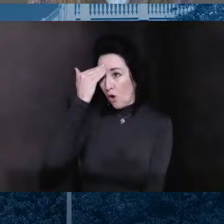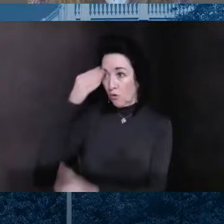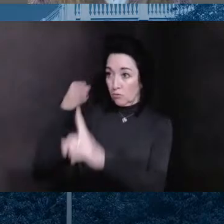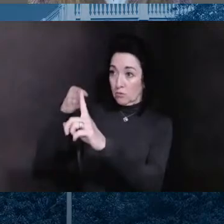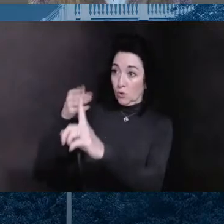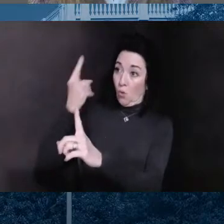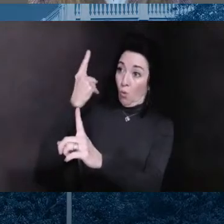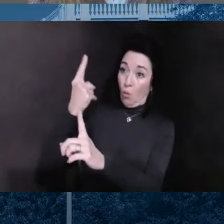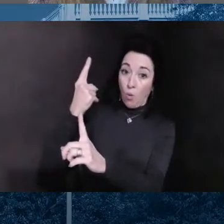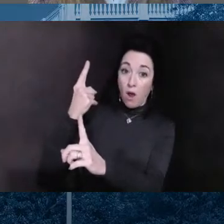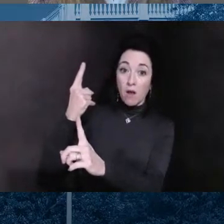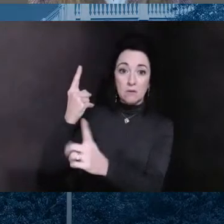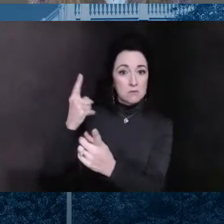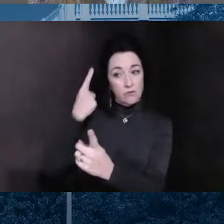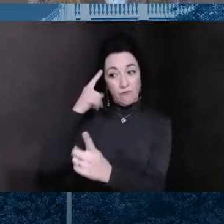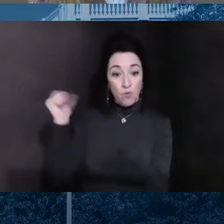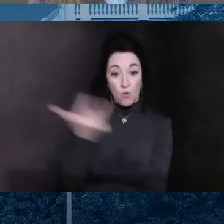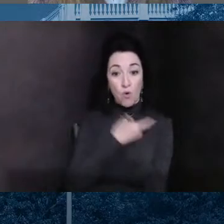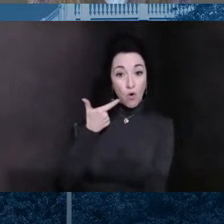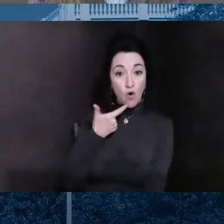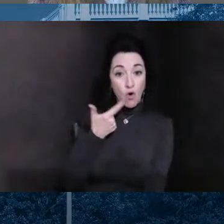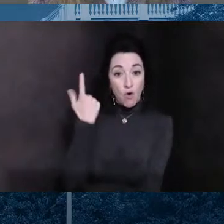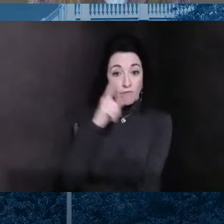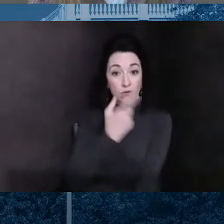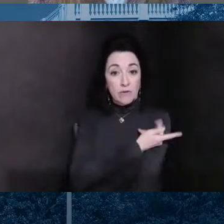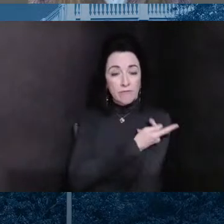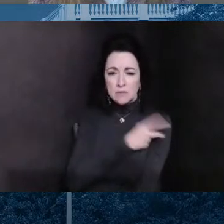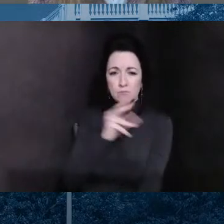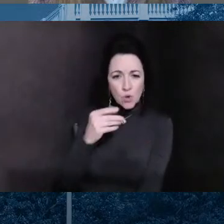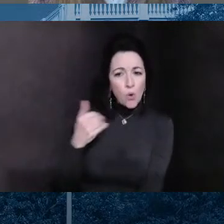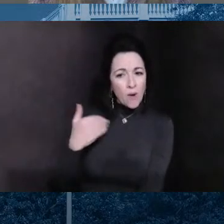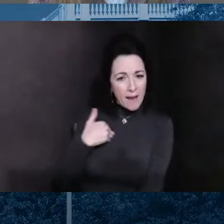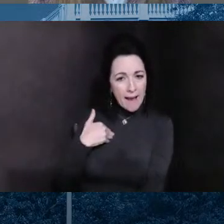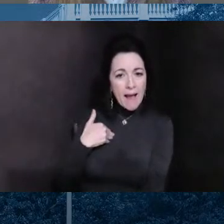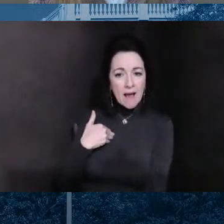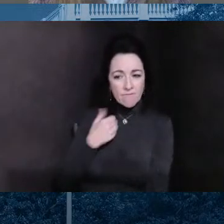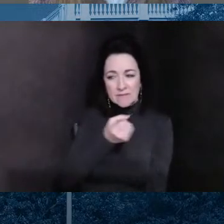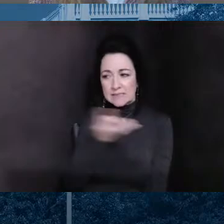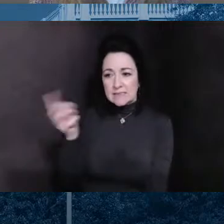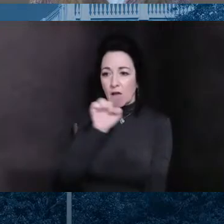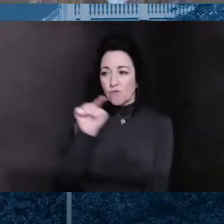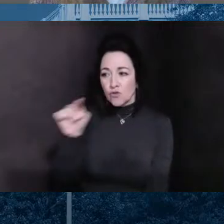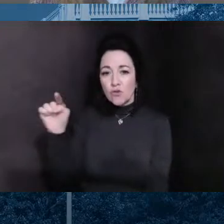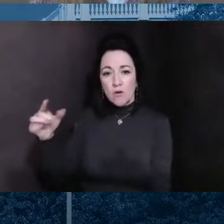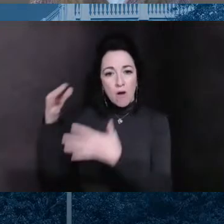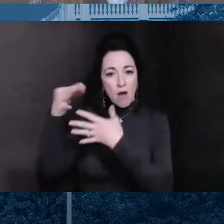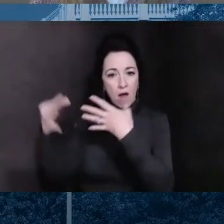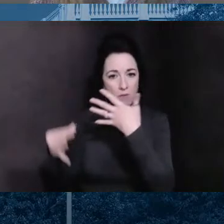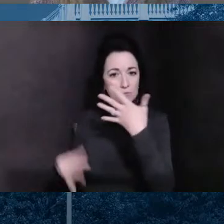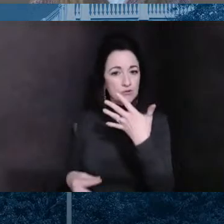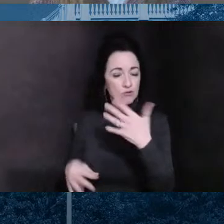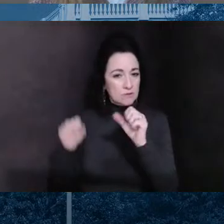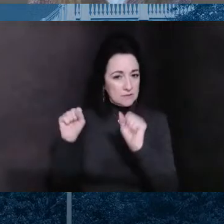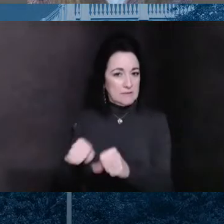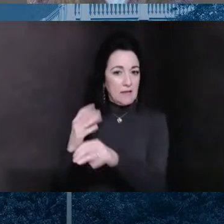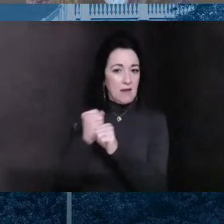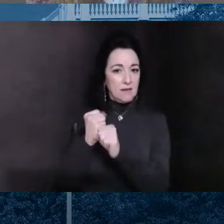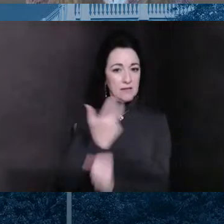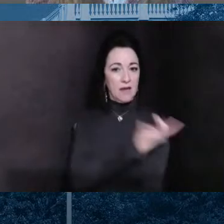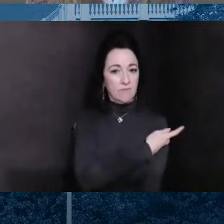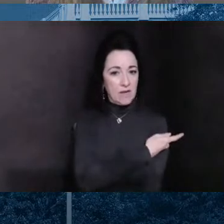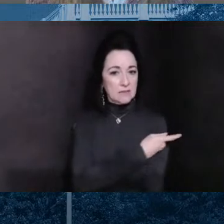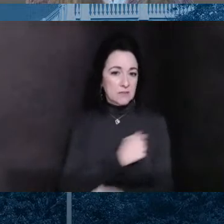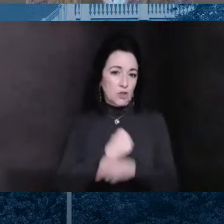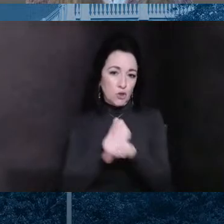one size fits all to get the vaccine out there as needed. So that's all I have today, sir. Back to you. Yeah, thank you, AJ, for that